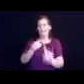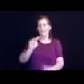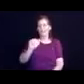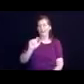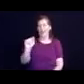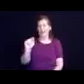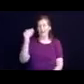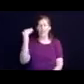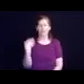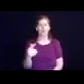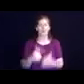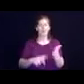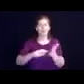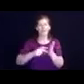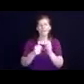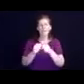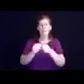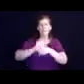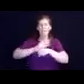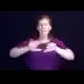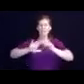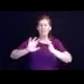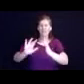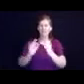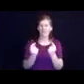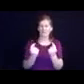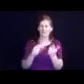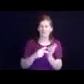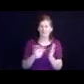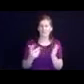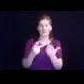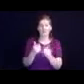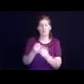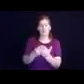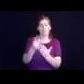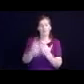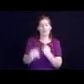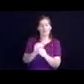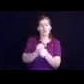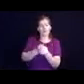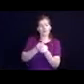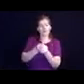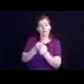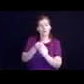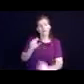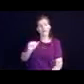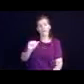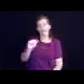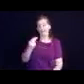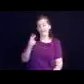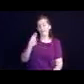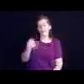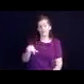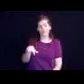So what is the COVID-19 Action Network? It is a program of work supported by AHRQ, the Agency for Healthcare Research